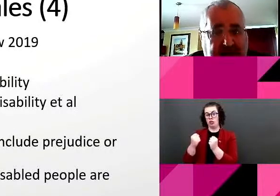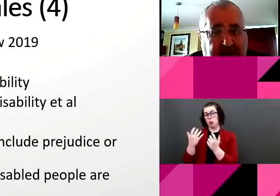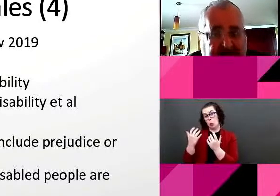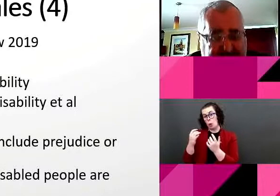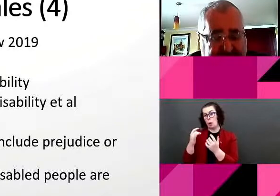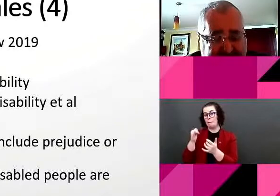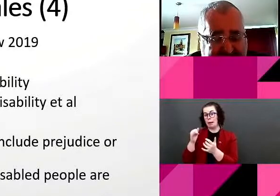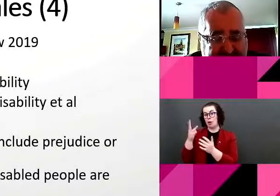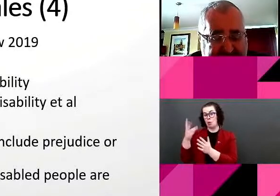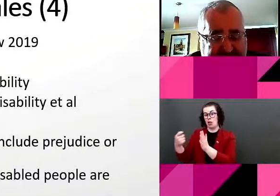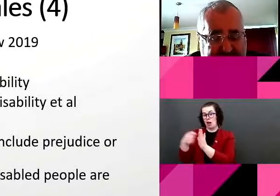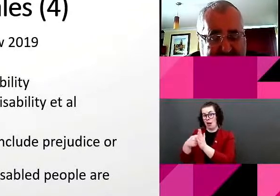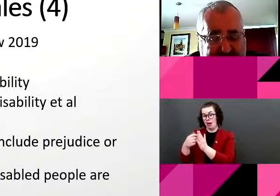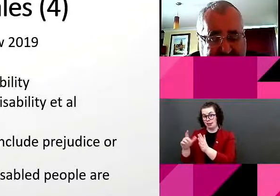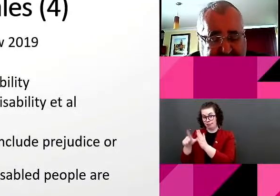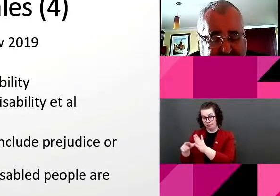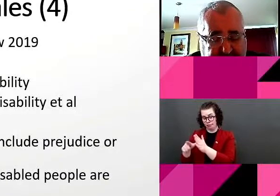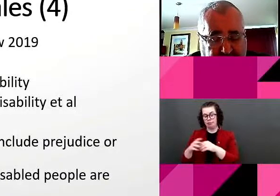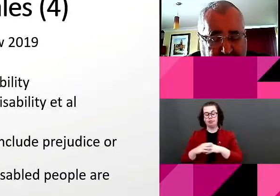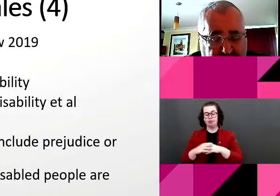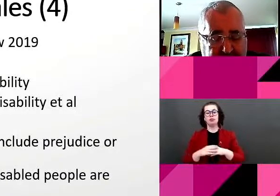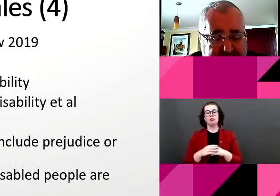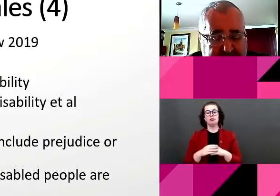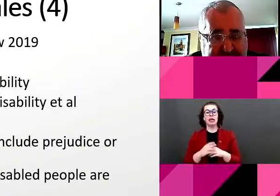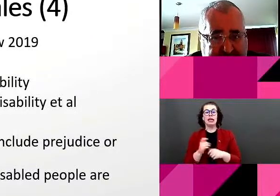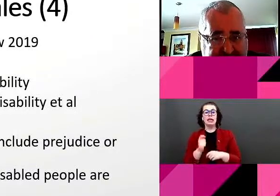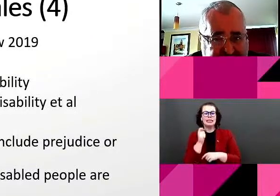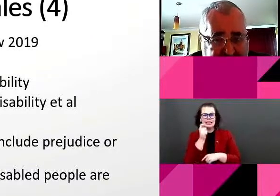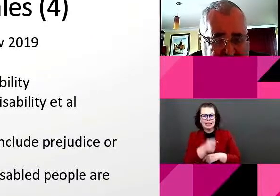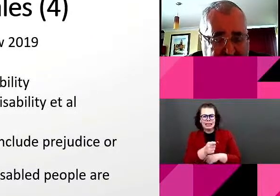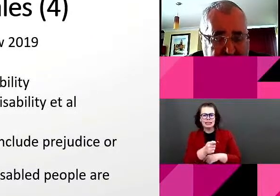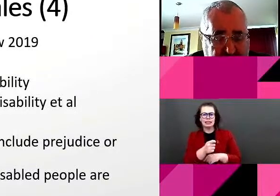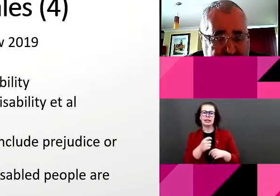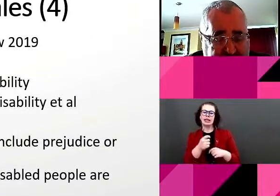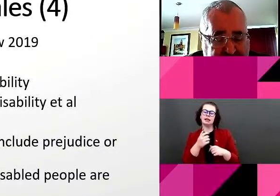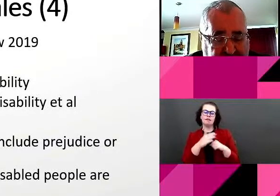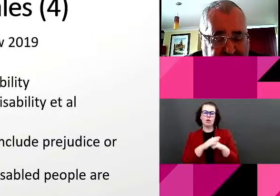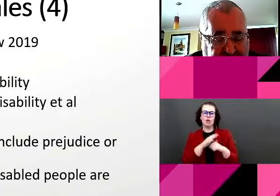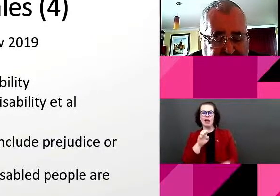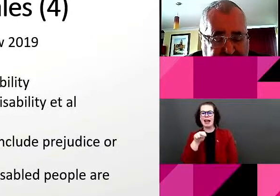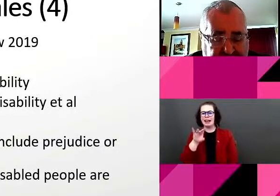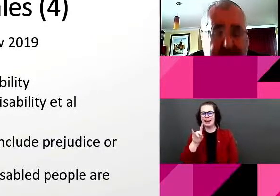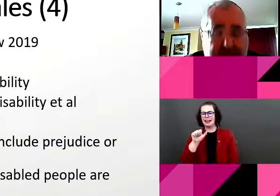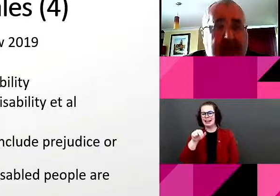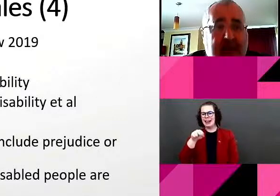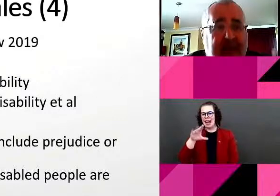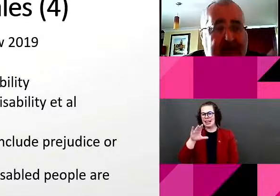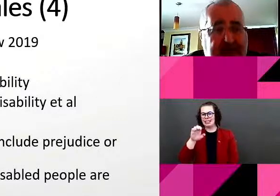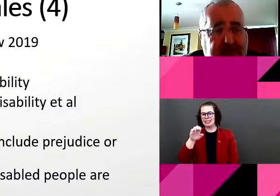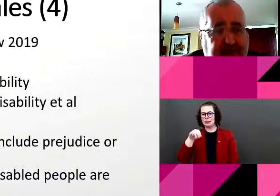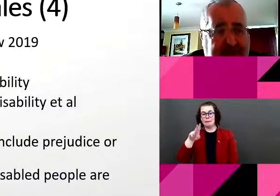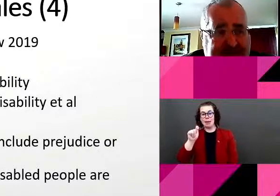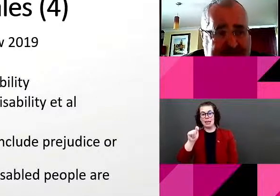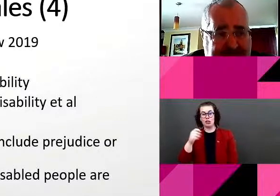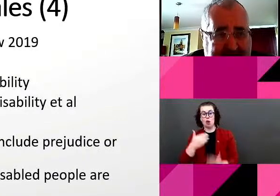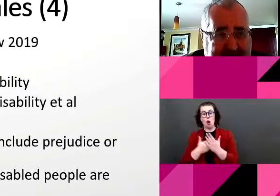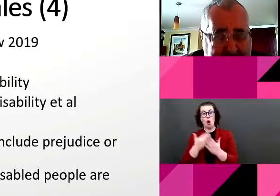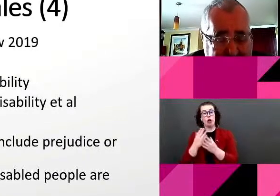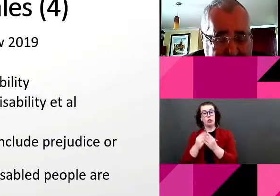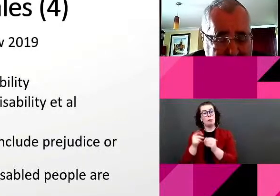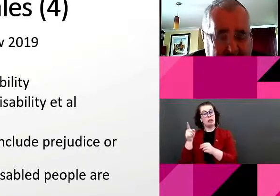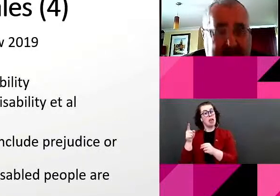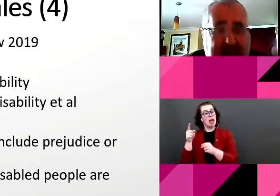Retention of the sentencing enhancement law seems to be something they're favouring. But